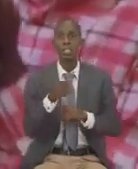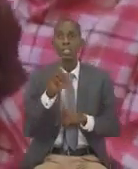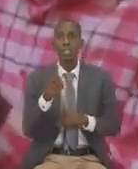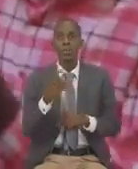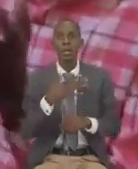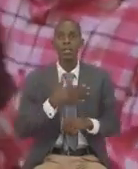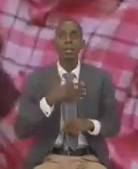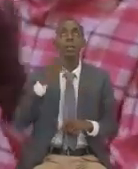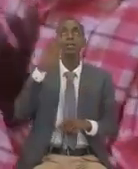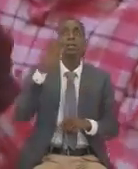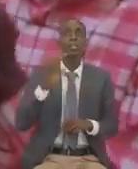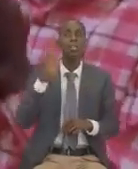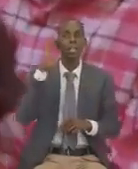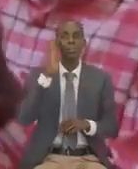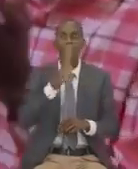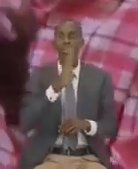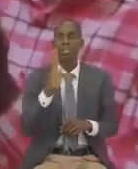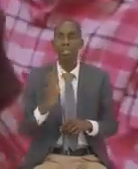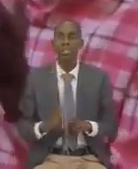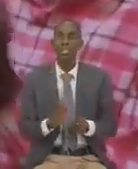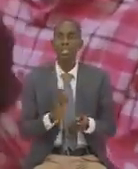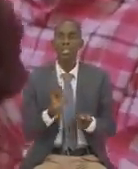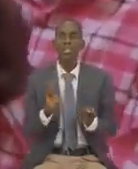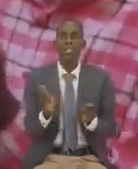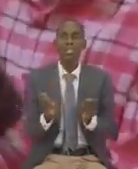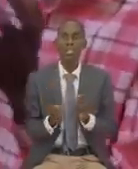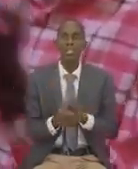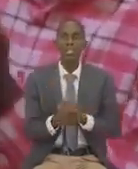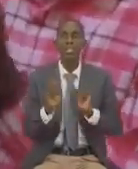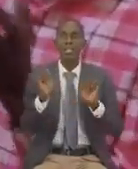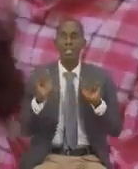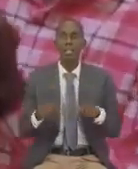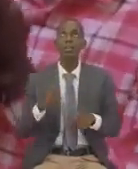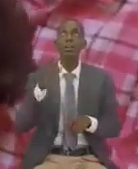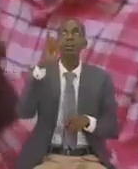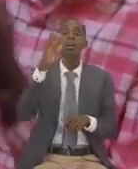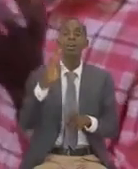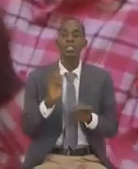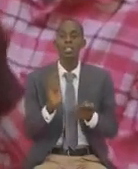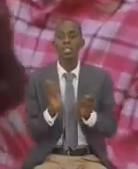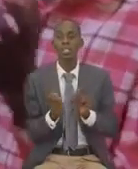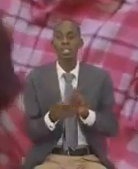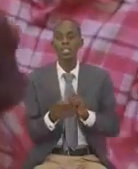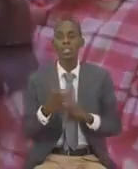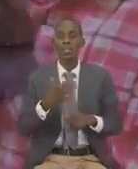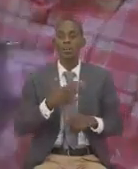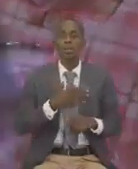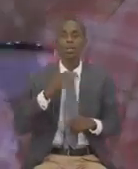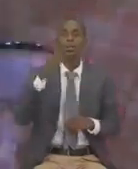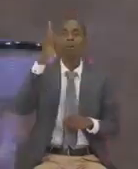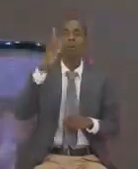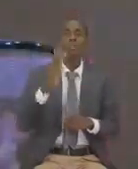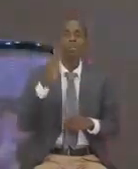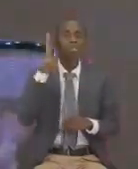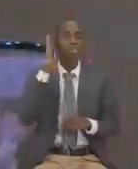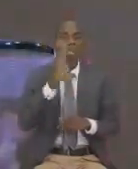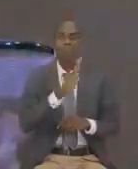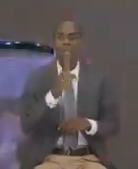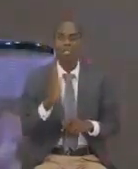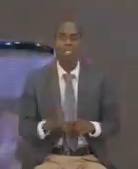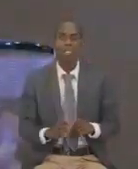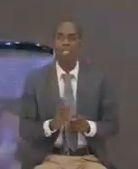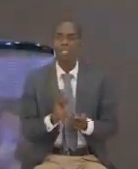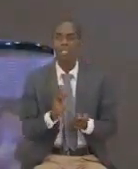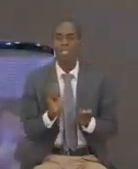change. My God will never change. Can God change? My God will